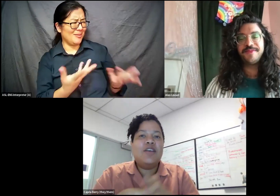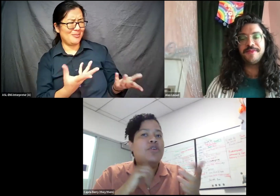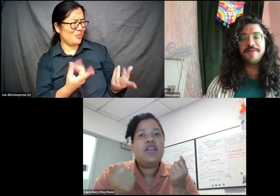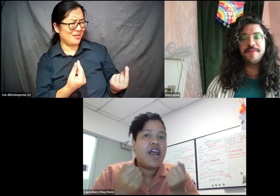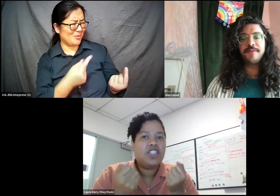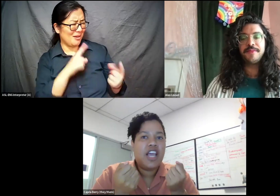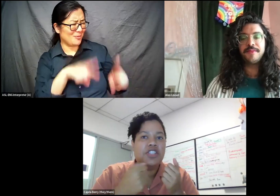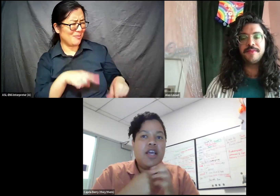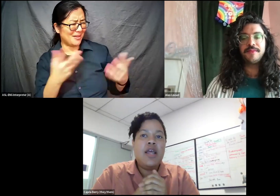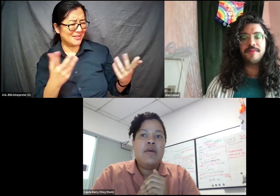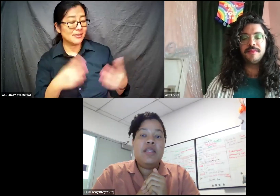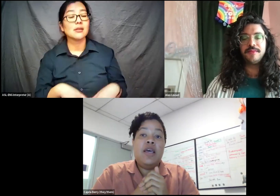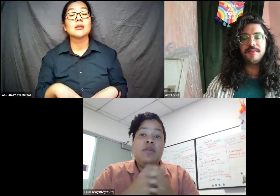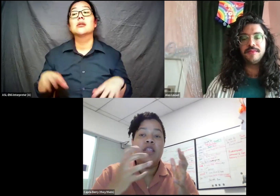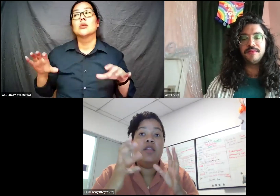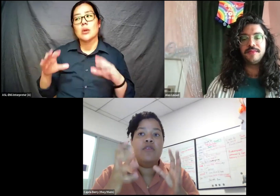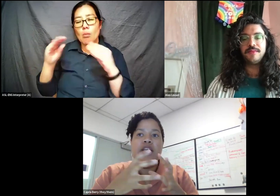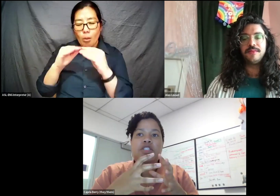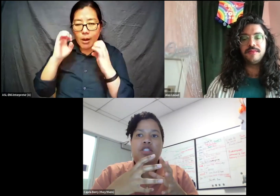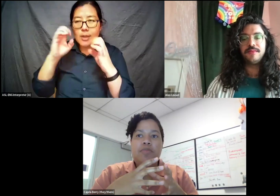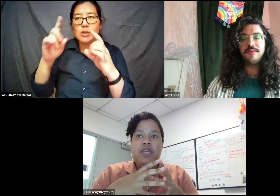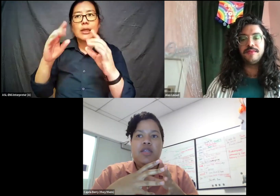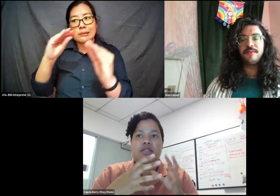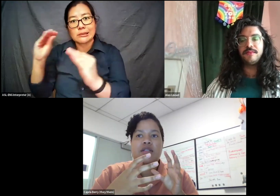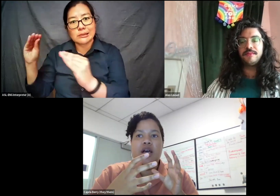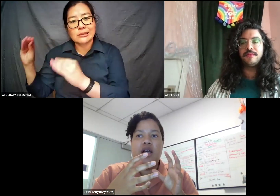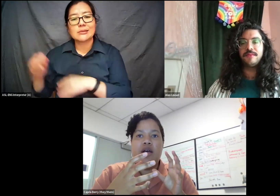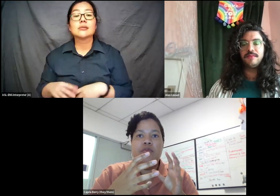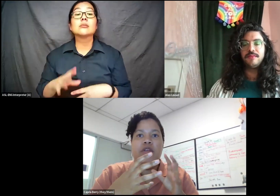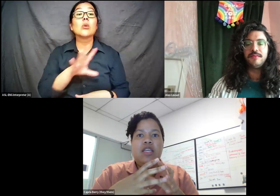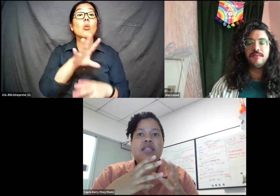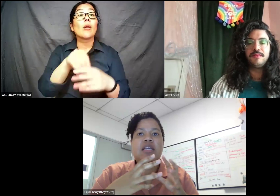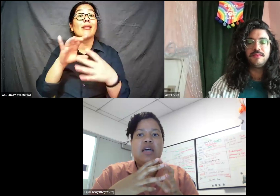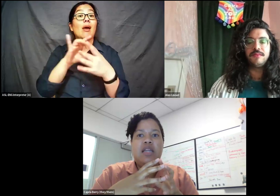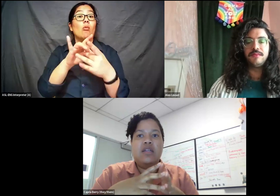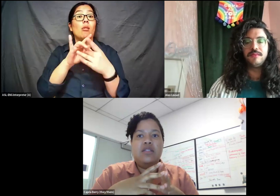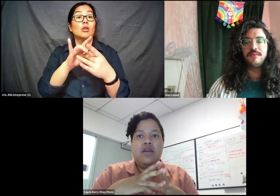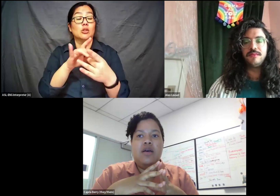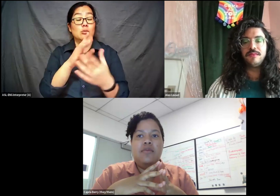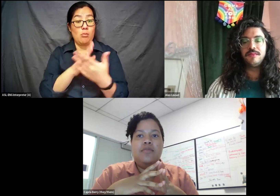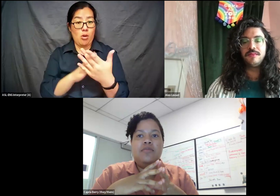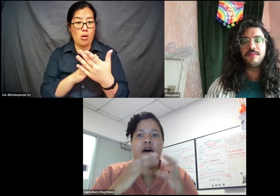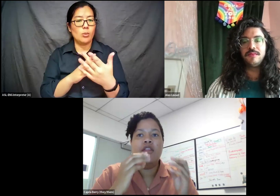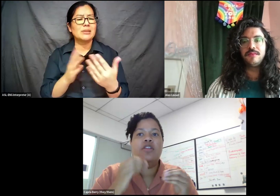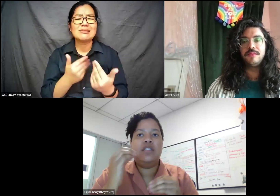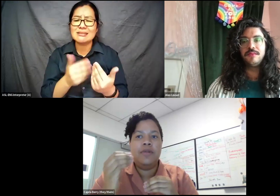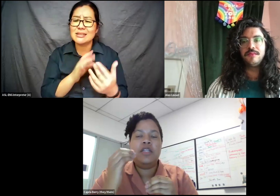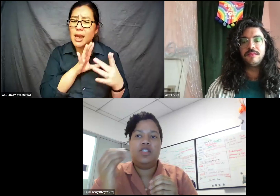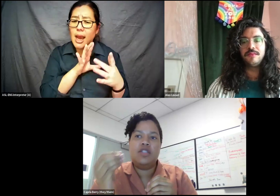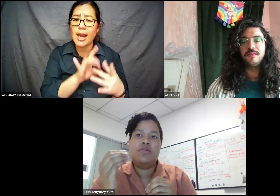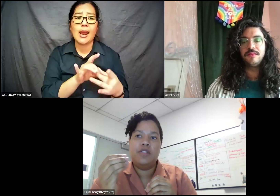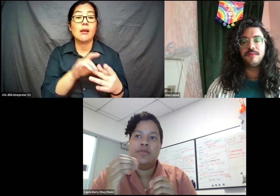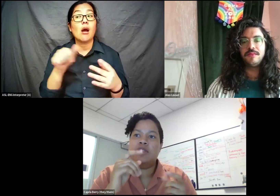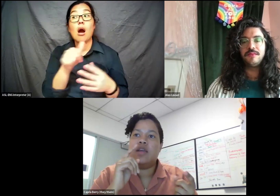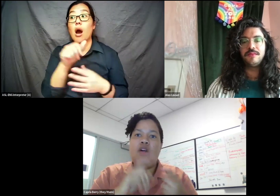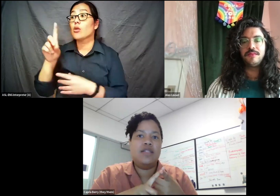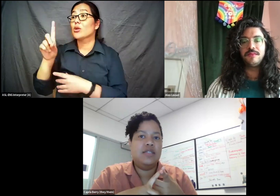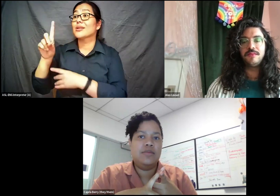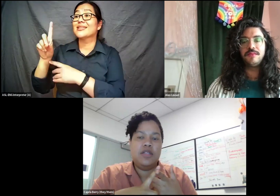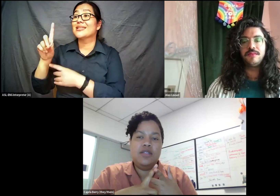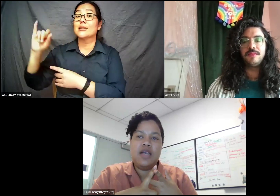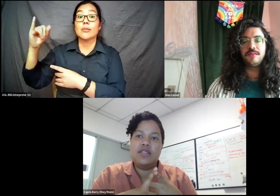Thank you for those questions, Alex. So how might I define crip community building? I